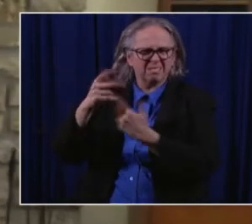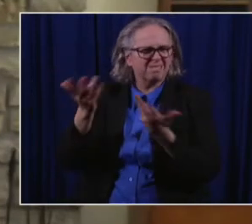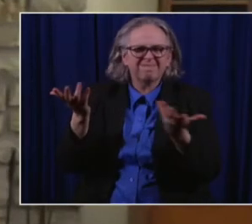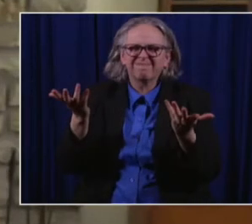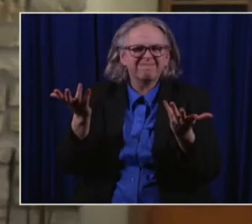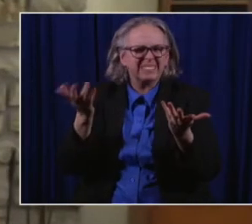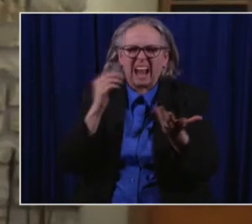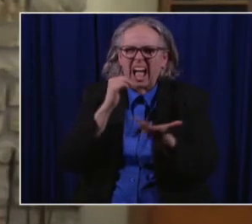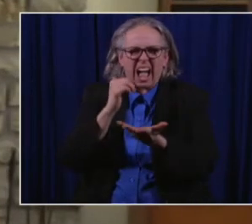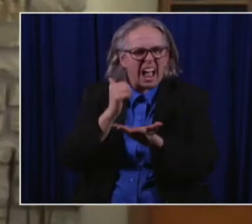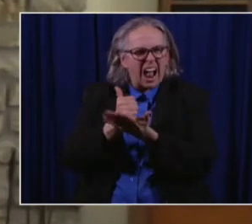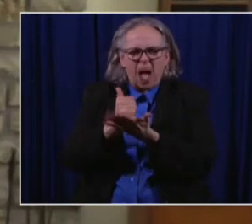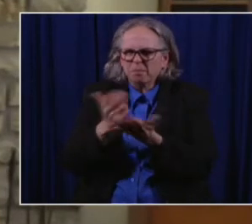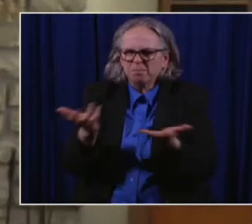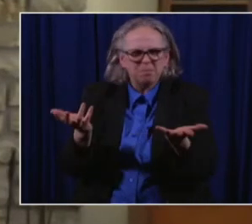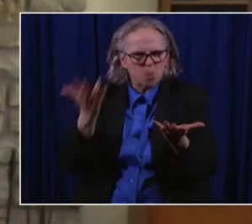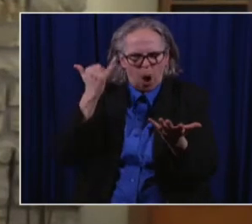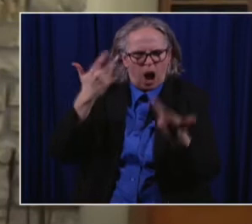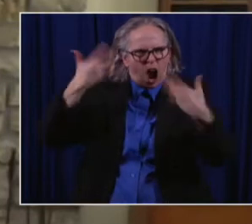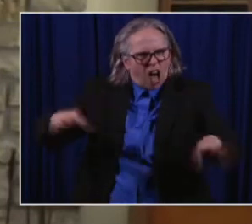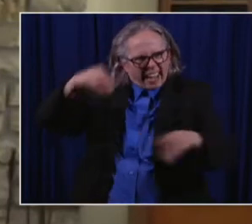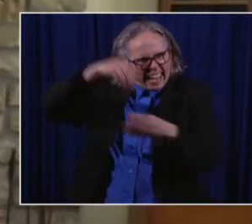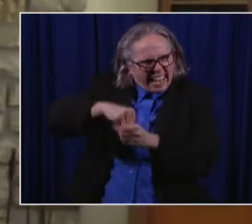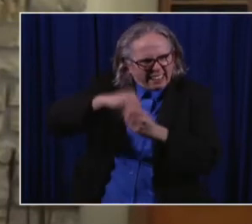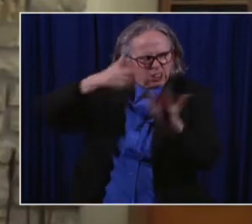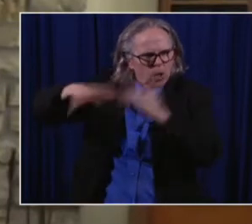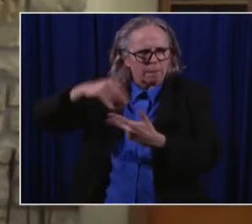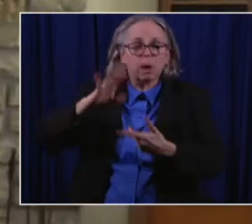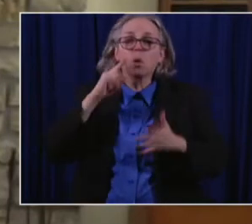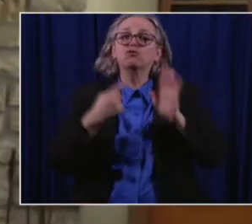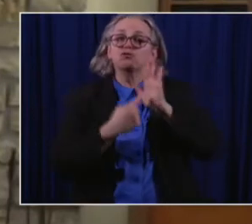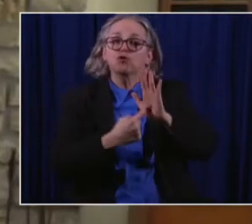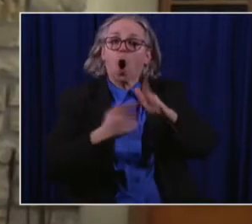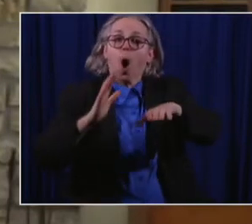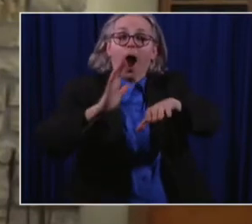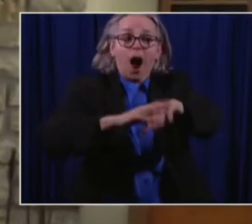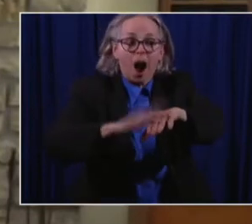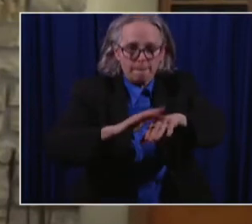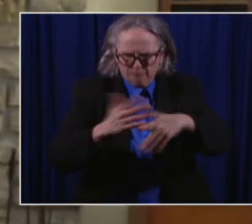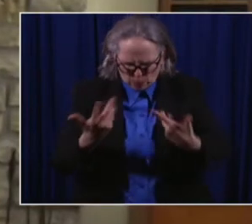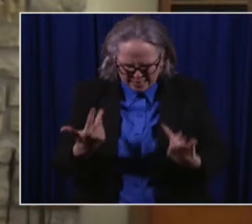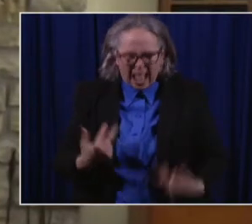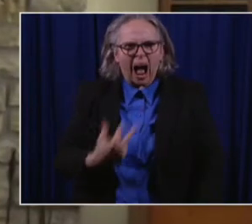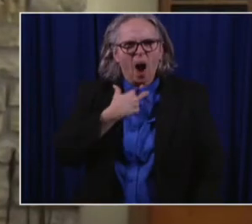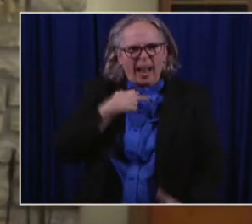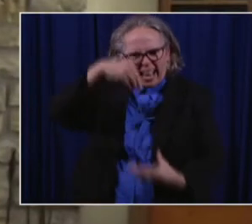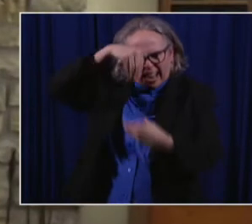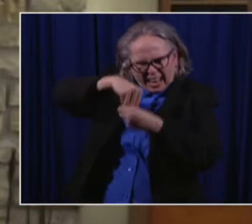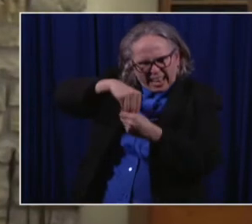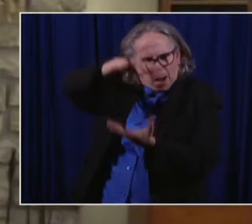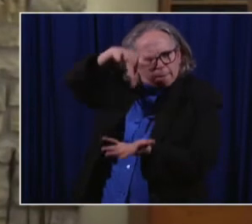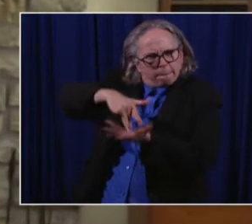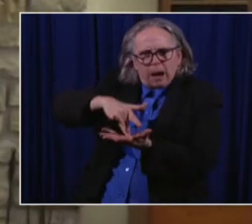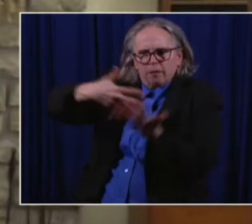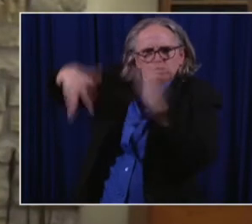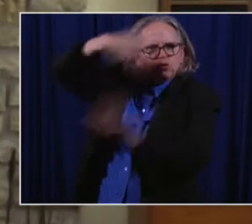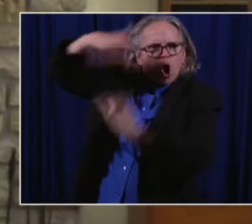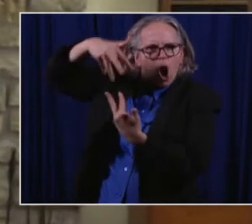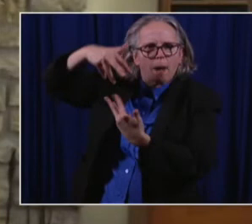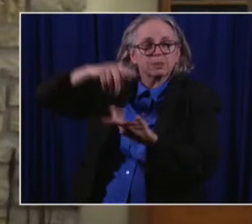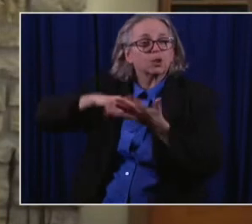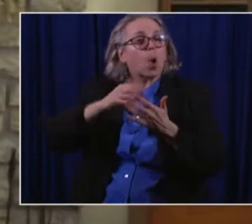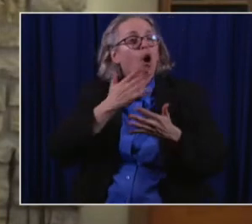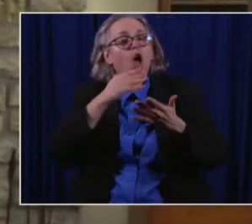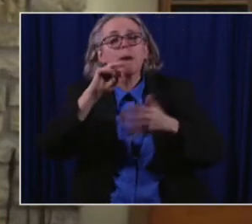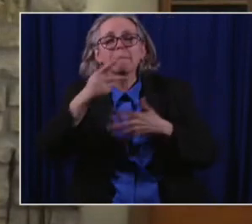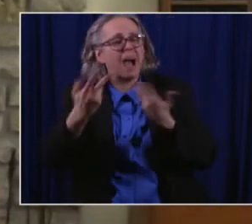to be there. You're going to see what's happening. It is what it is, but it does not have as much relevance as it did when we